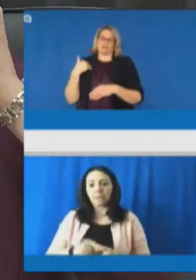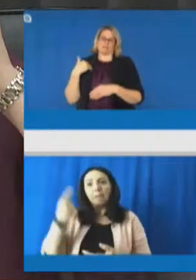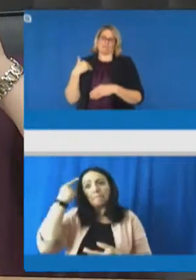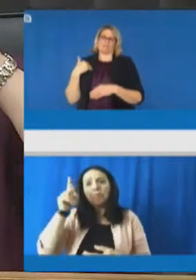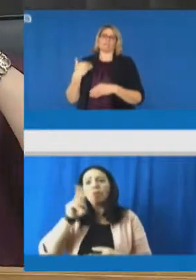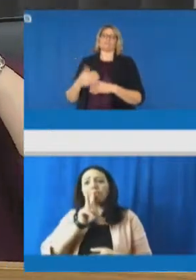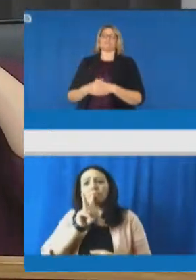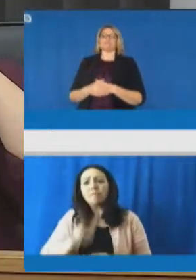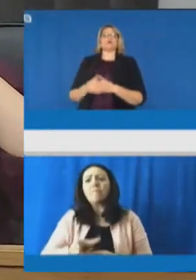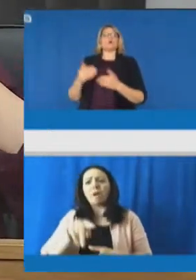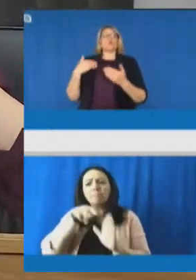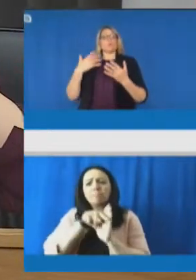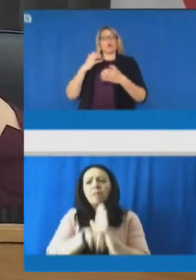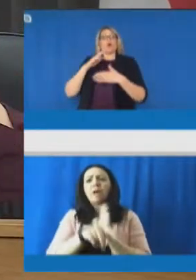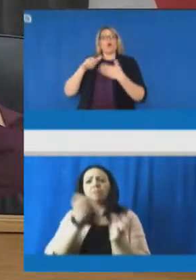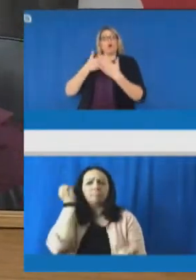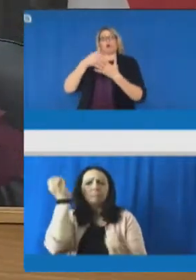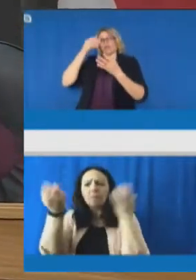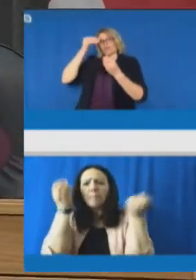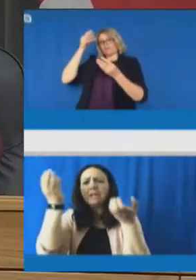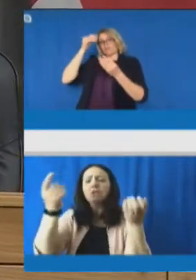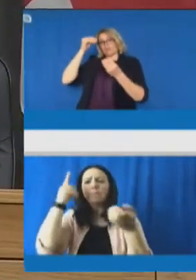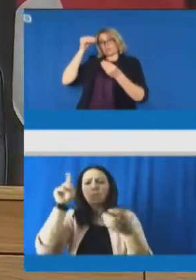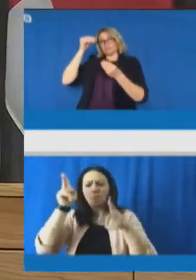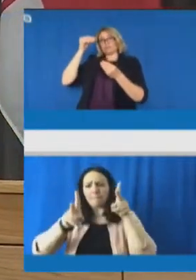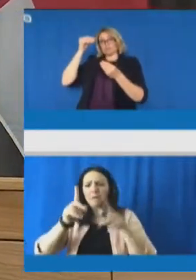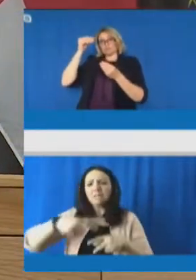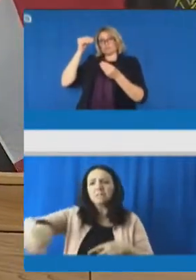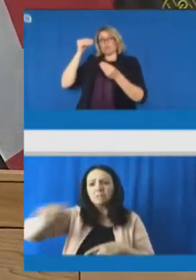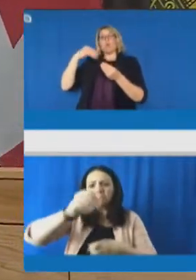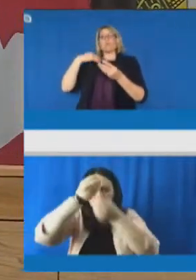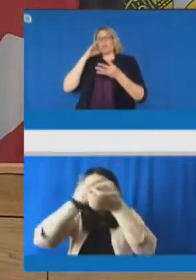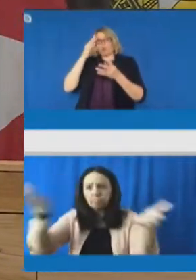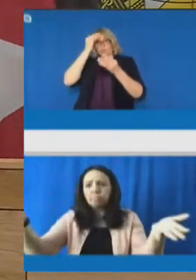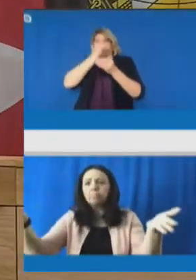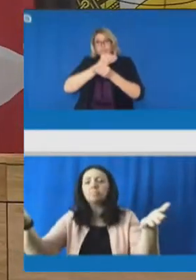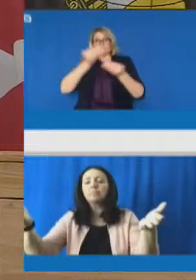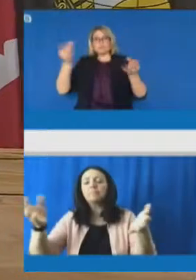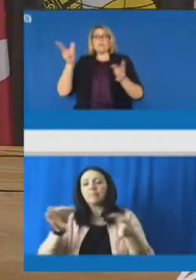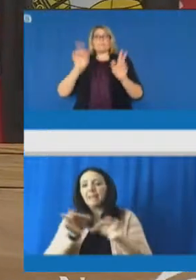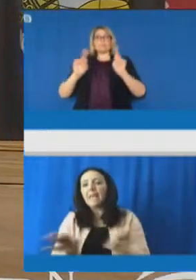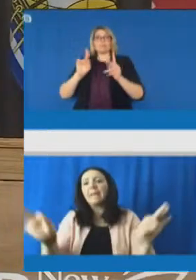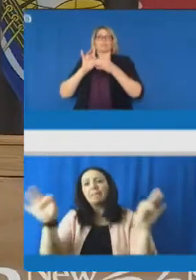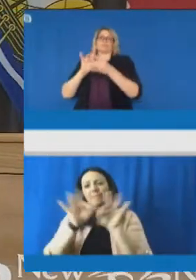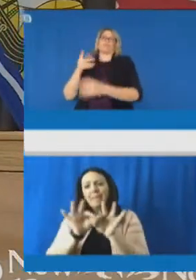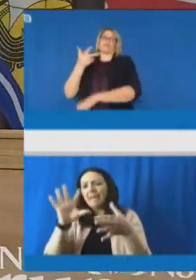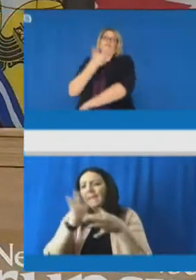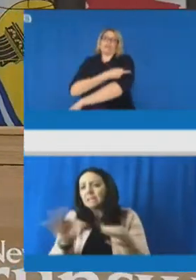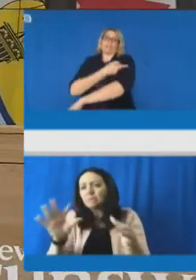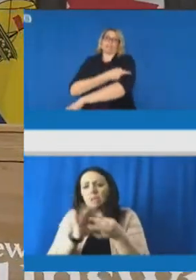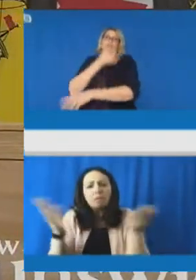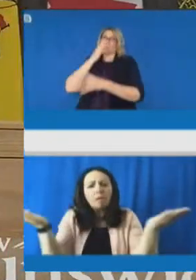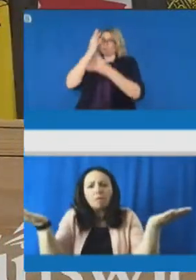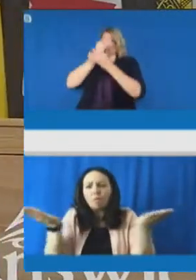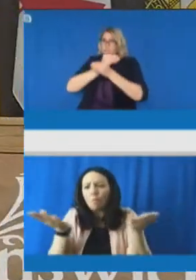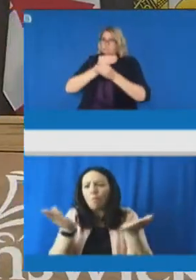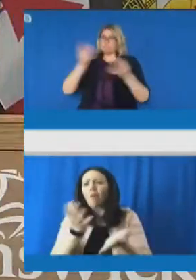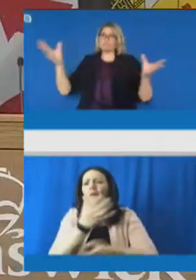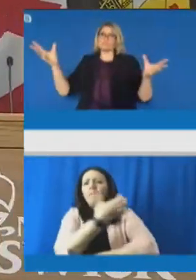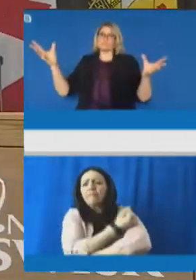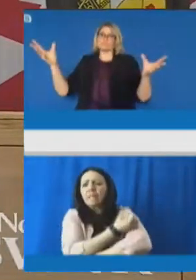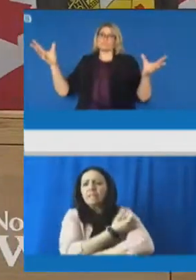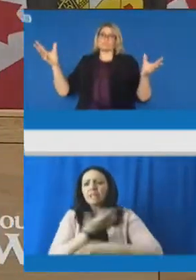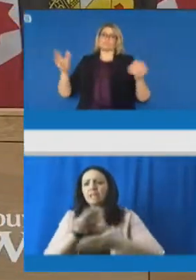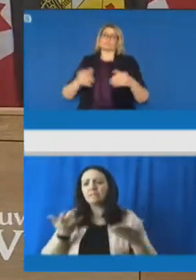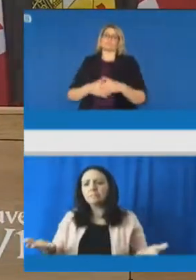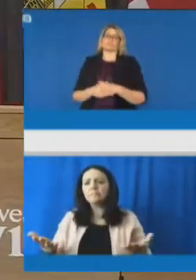necessarily have to get the vaccine before they administer the vaccine to however many people in their communities. I'm wondering if there's any concern about